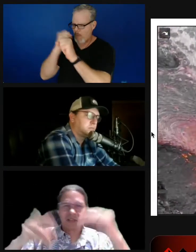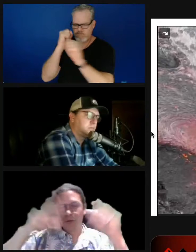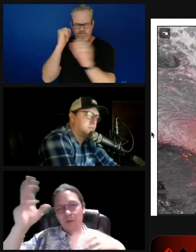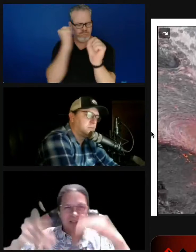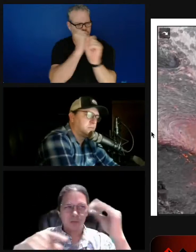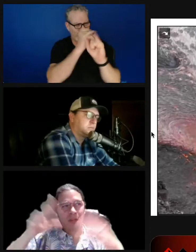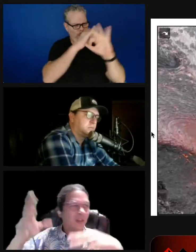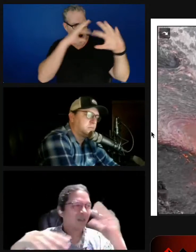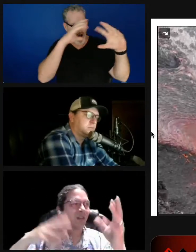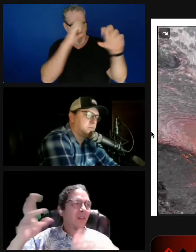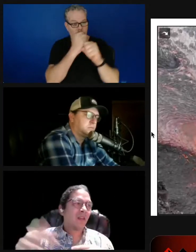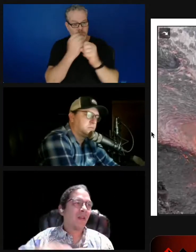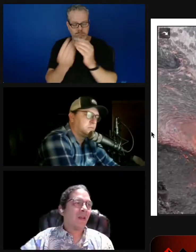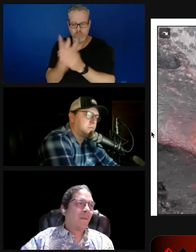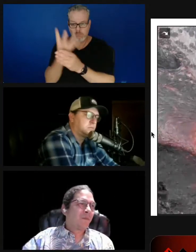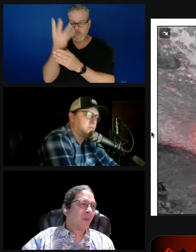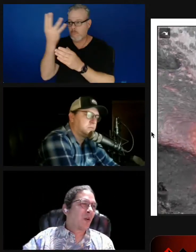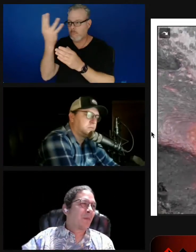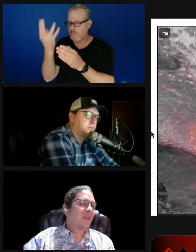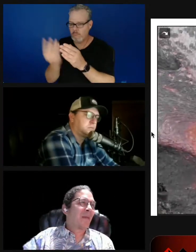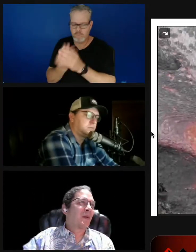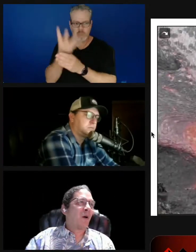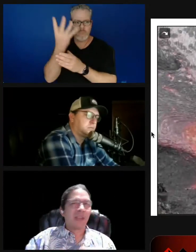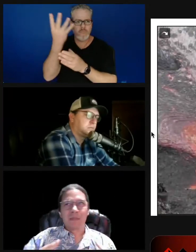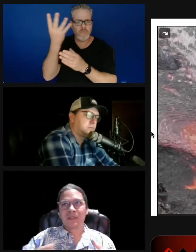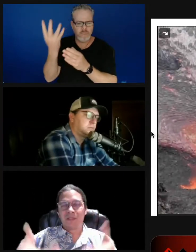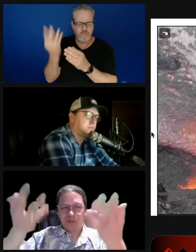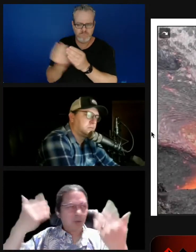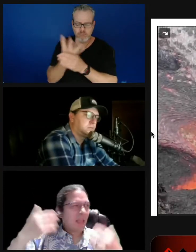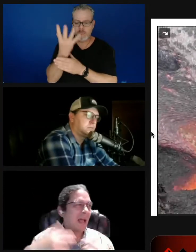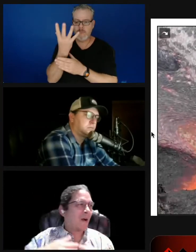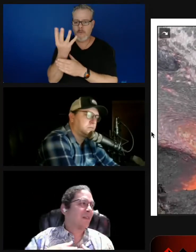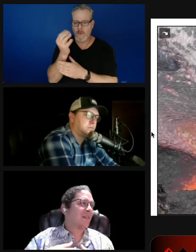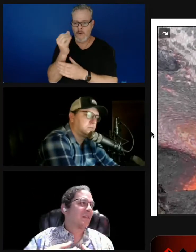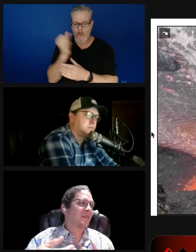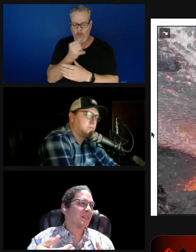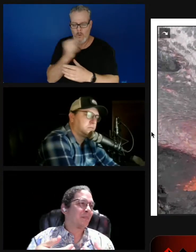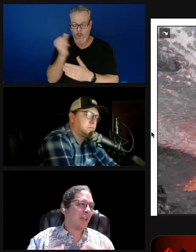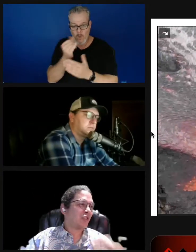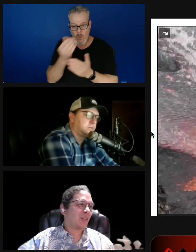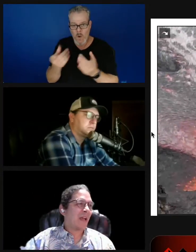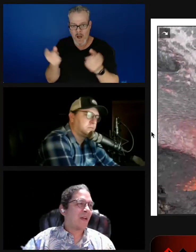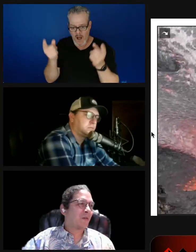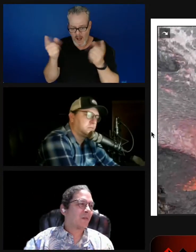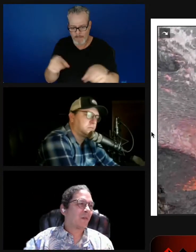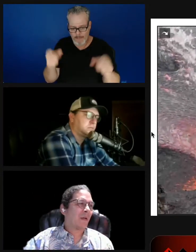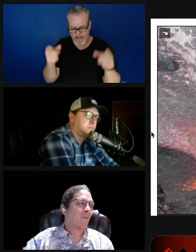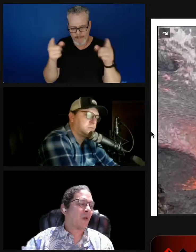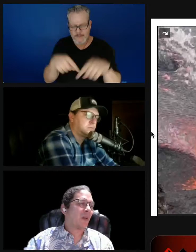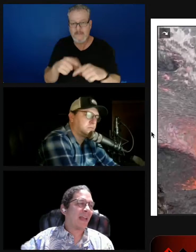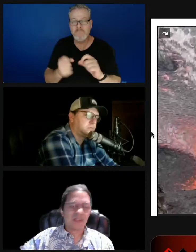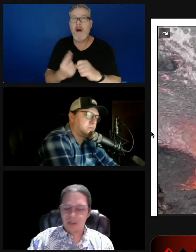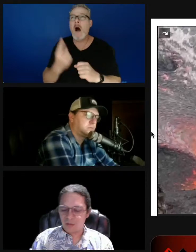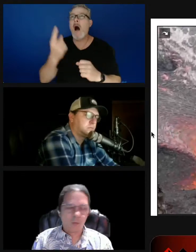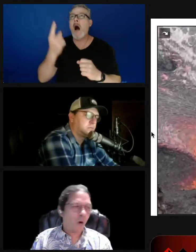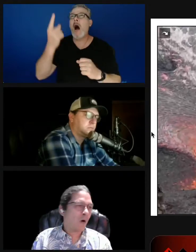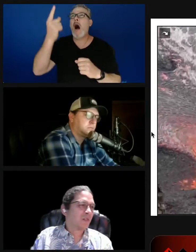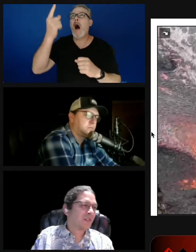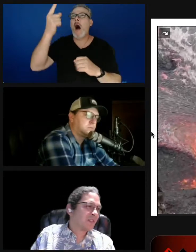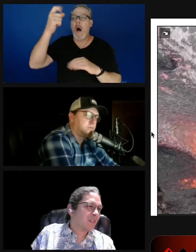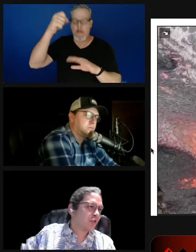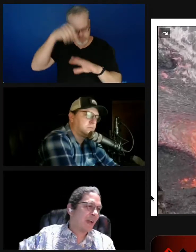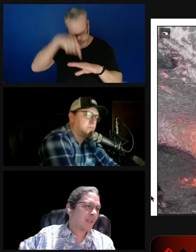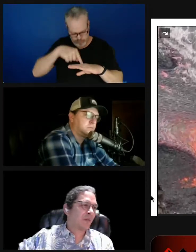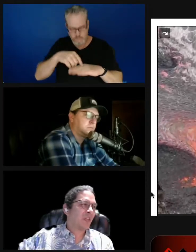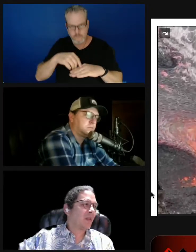you have lots of little ones in it. And in the meantime, it all keeps shooting out and splashing down. It lands on the